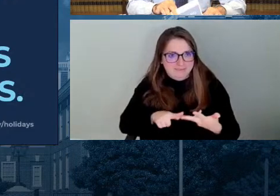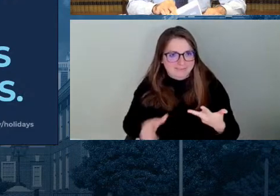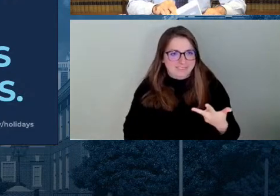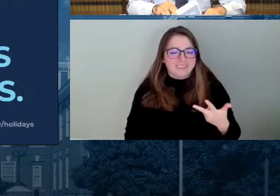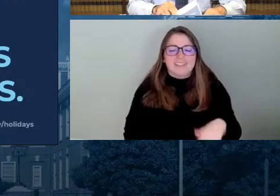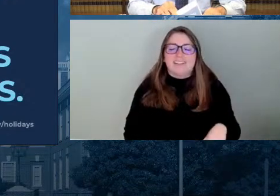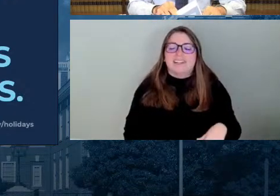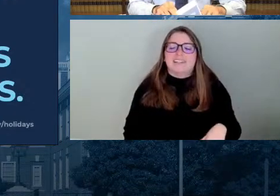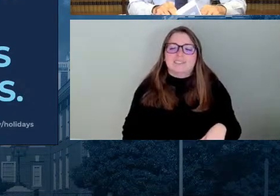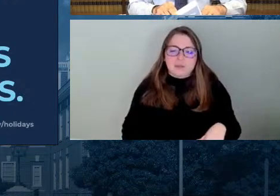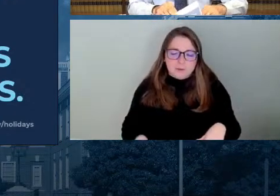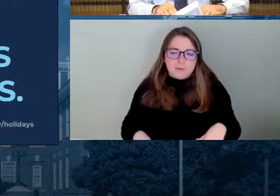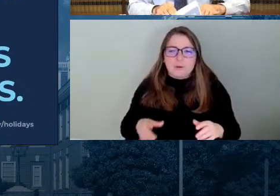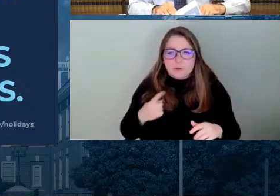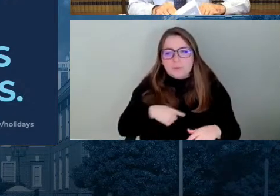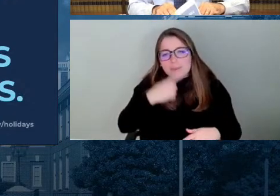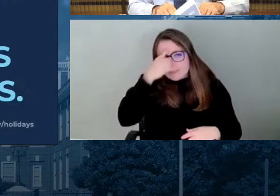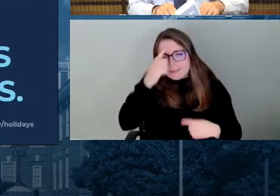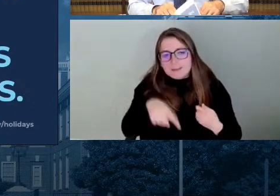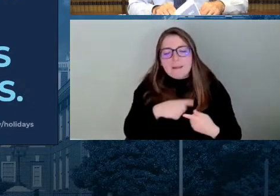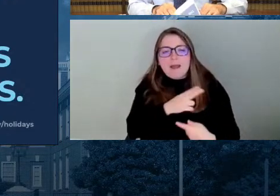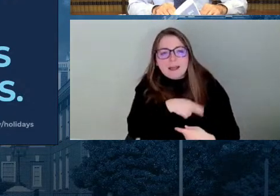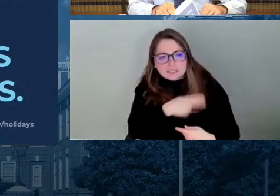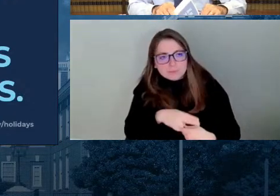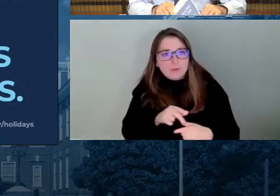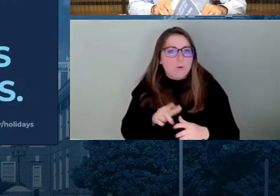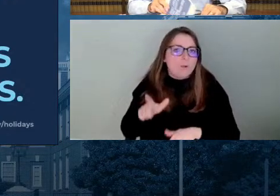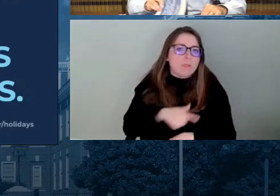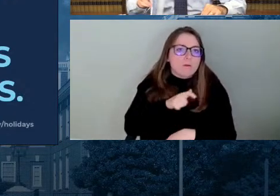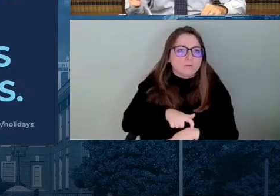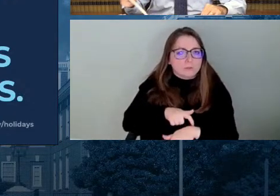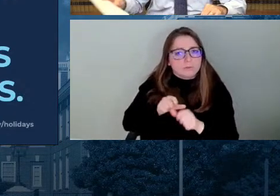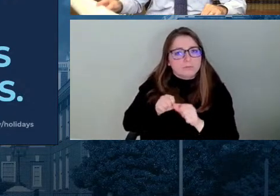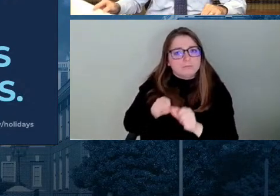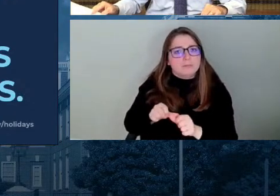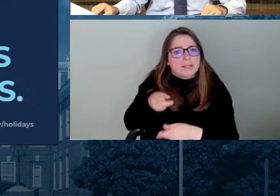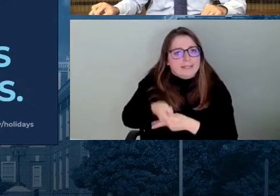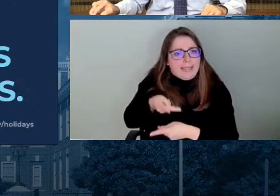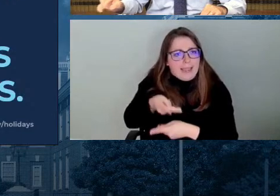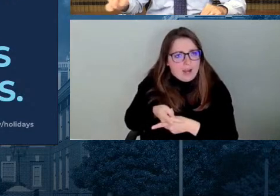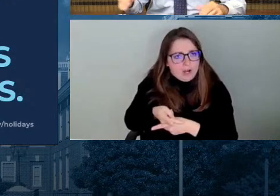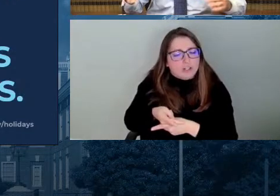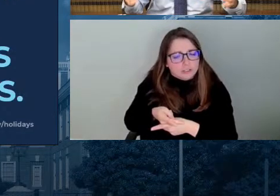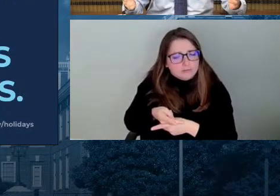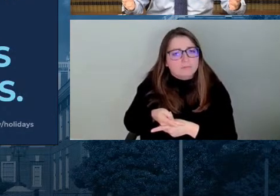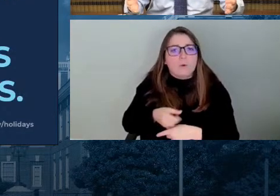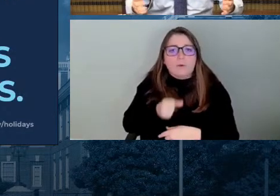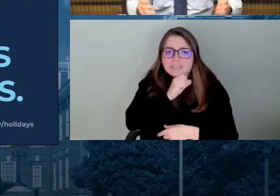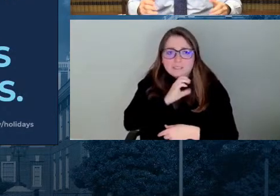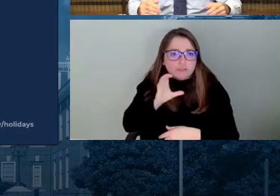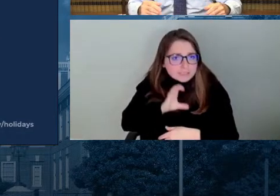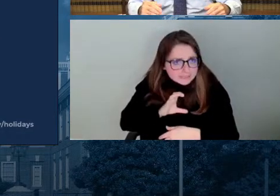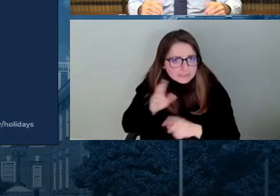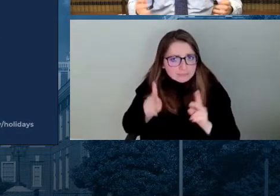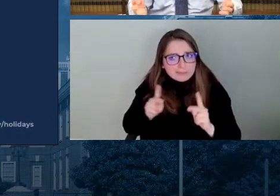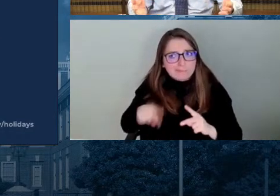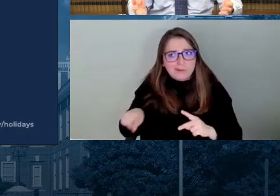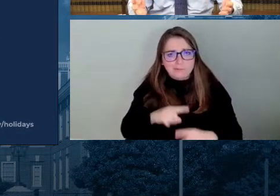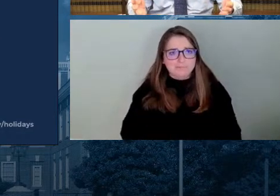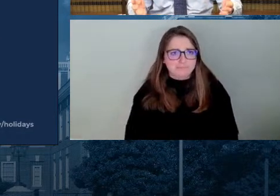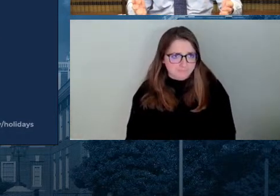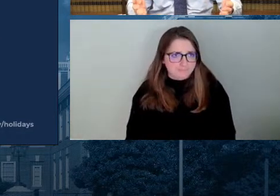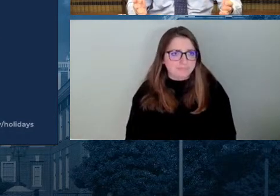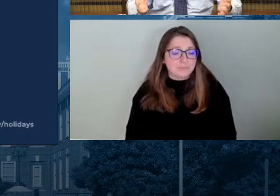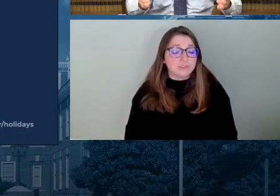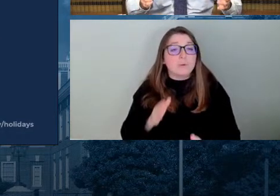hospitals, long-term care facilities, our vulnerable populations of those that are seniors. So what are the things that we've been talking about? It's